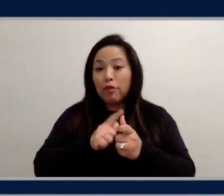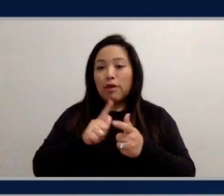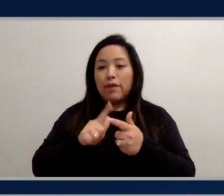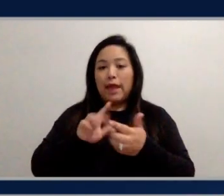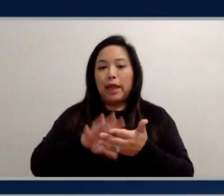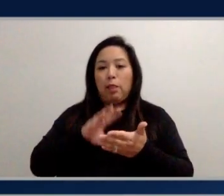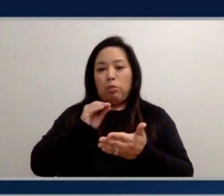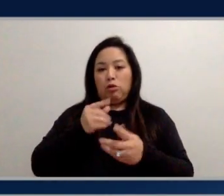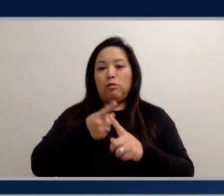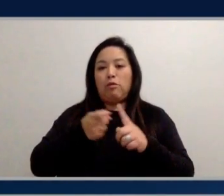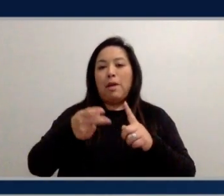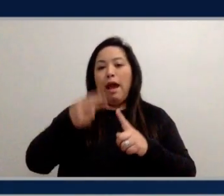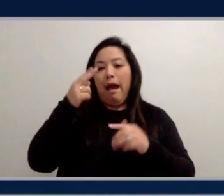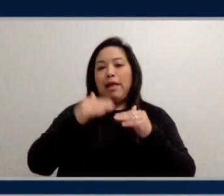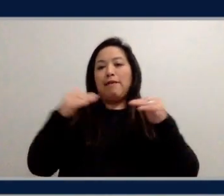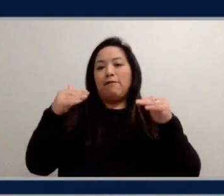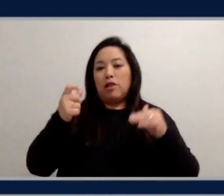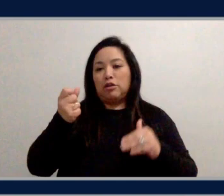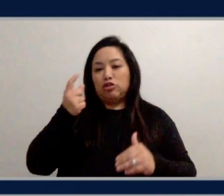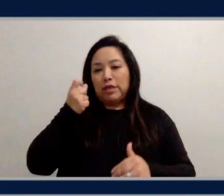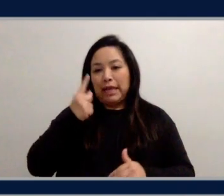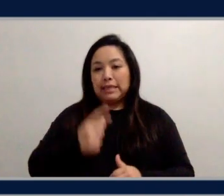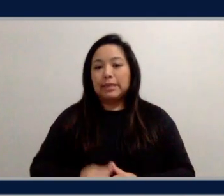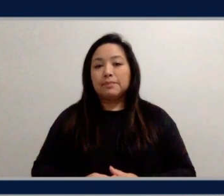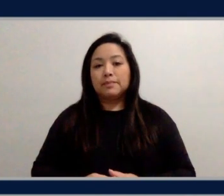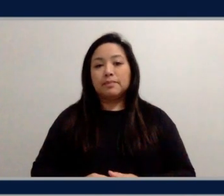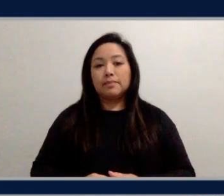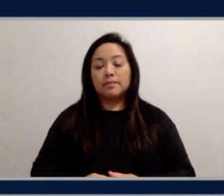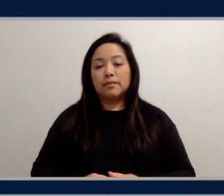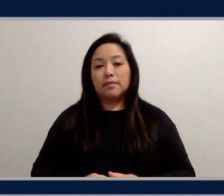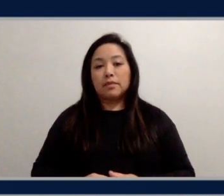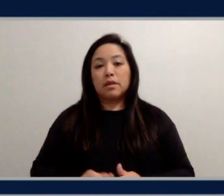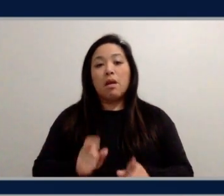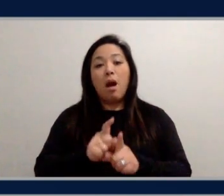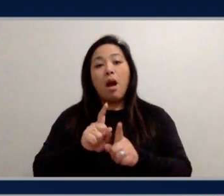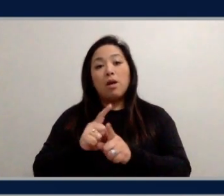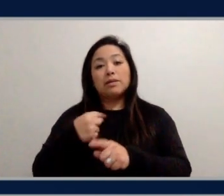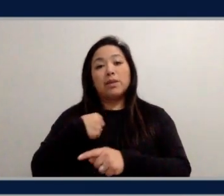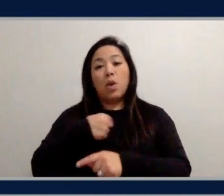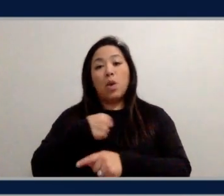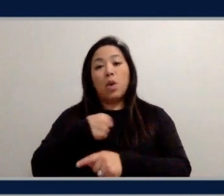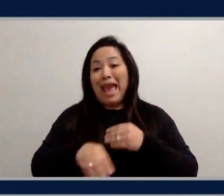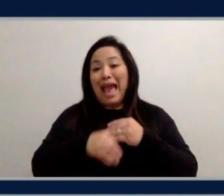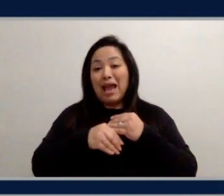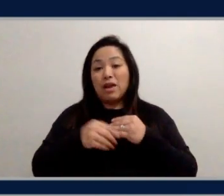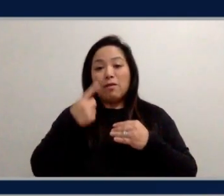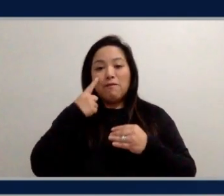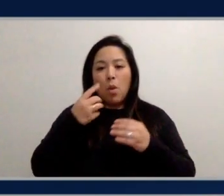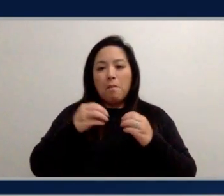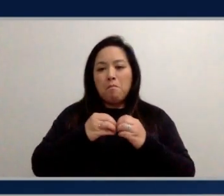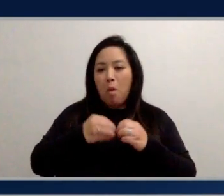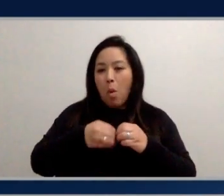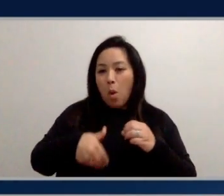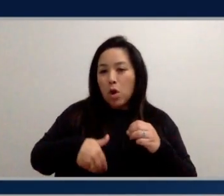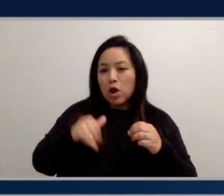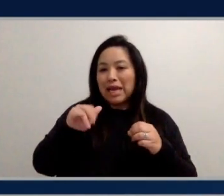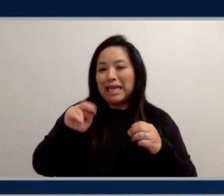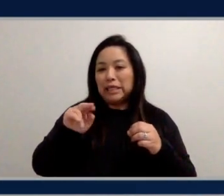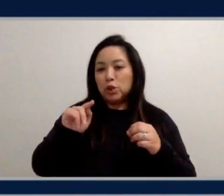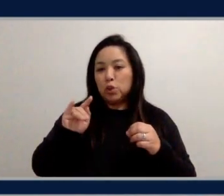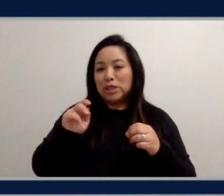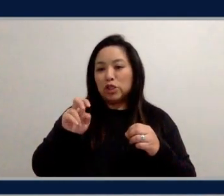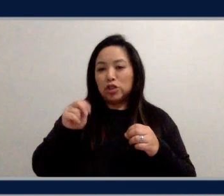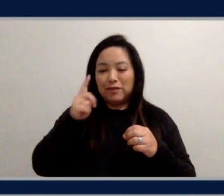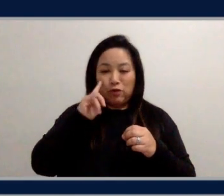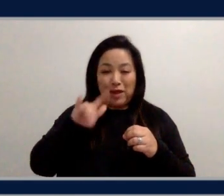understanding. And what we also added to give you the intuition about why GuardDuty flagged it as such a suspicious